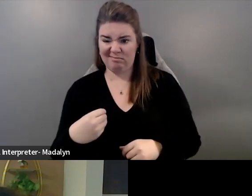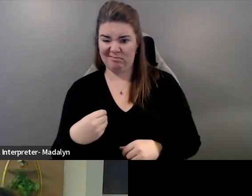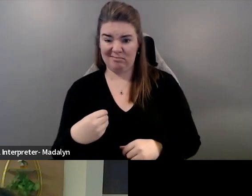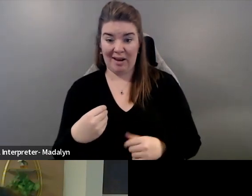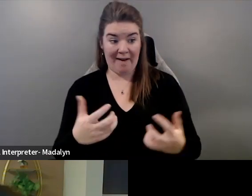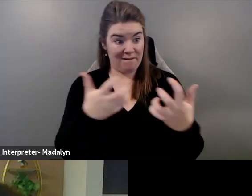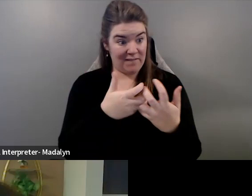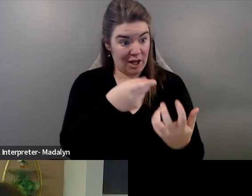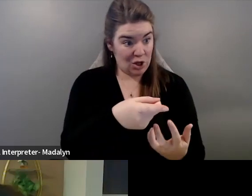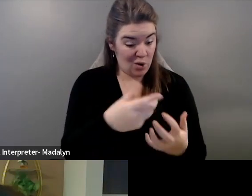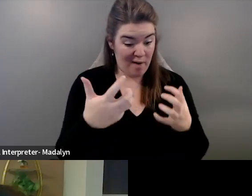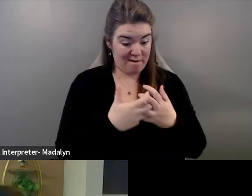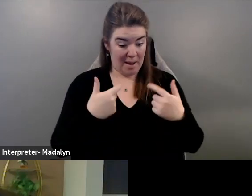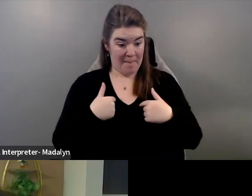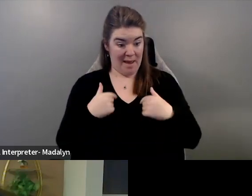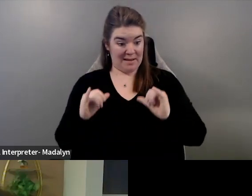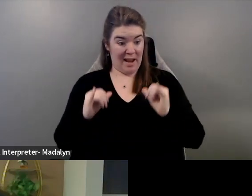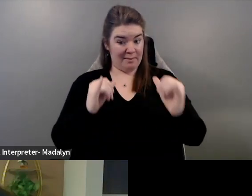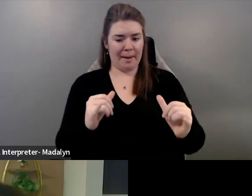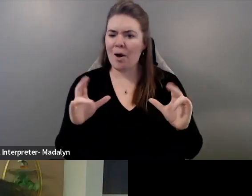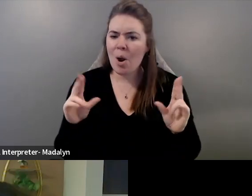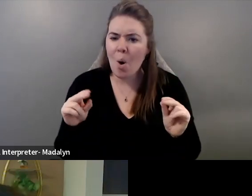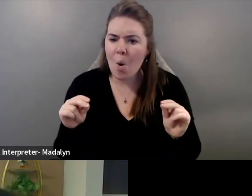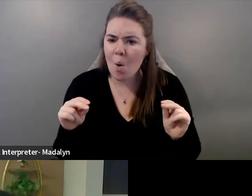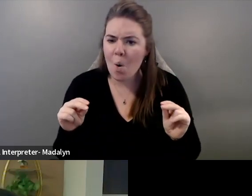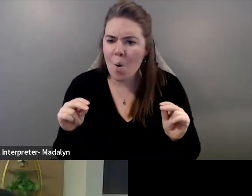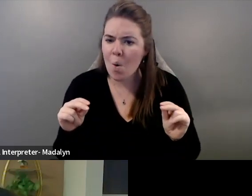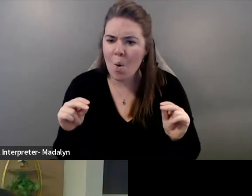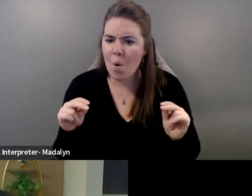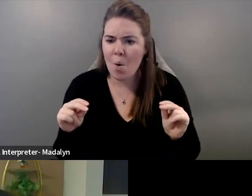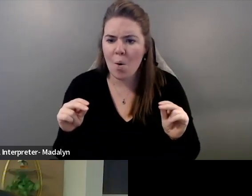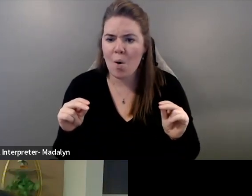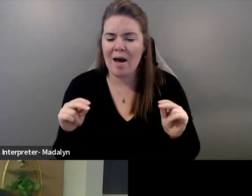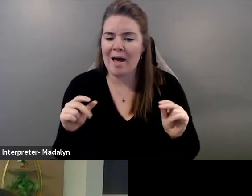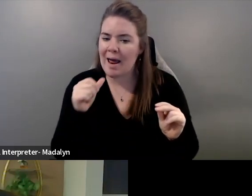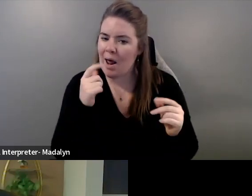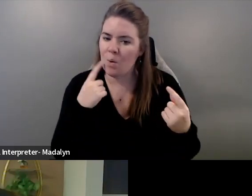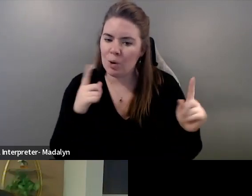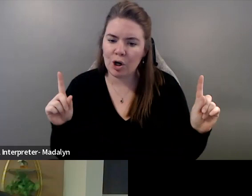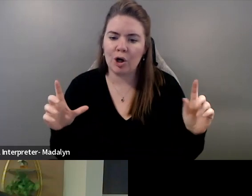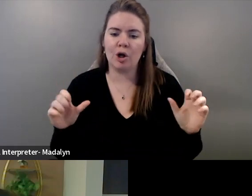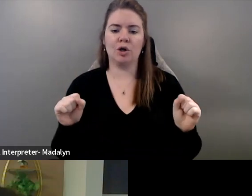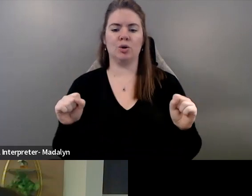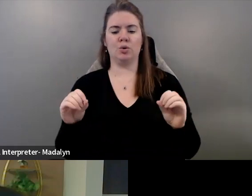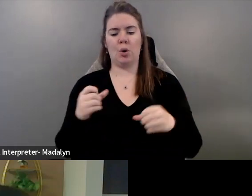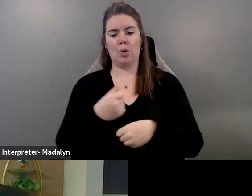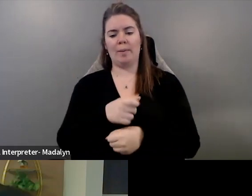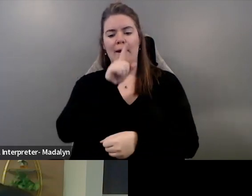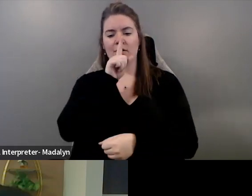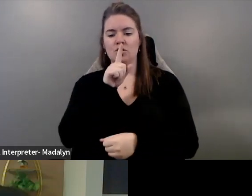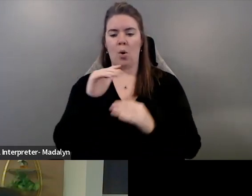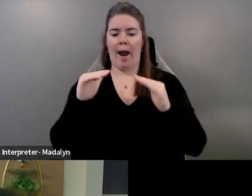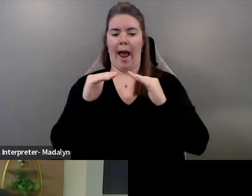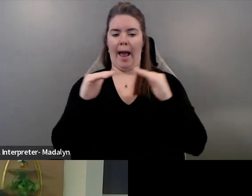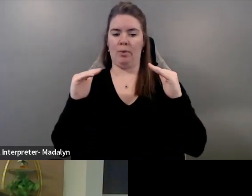They can't give us the same size box. It will not work. So just making sure that things are equitable